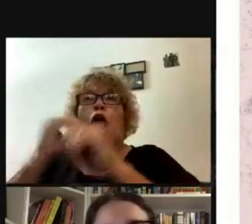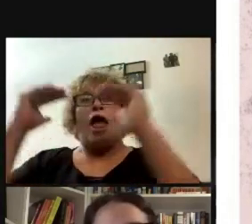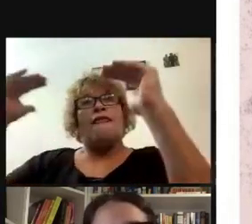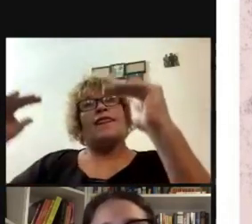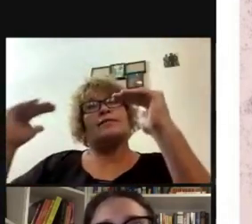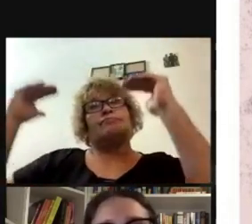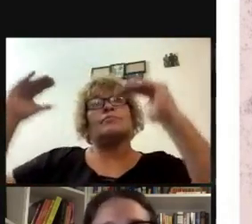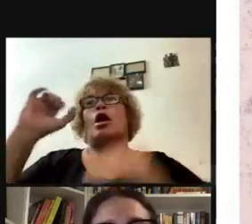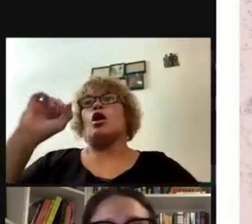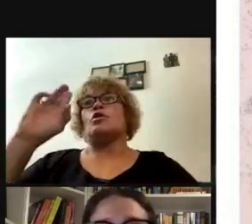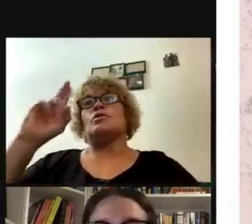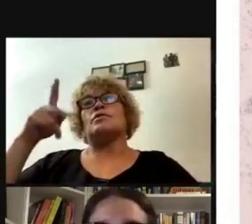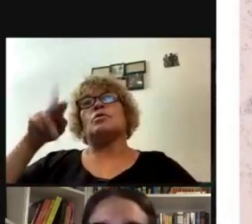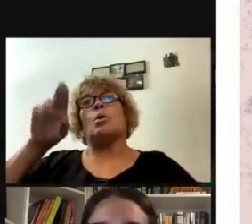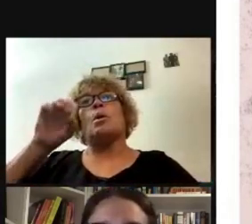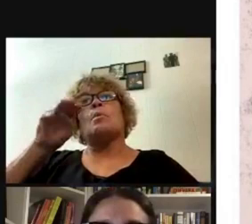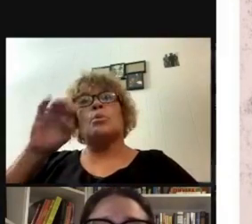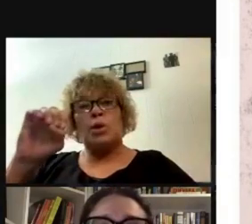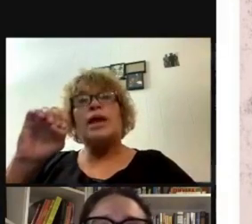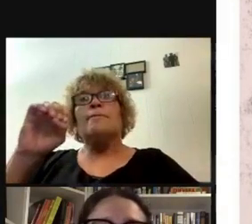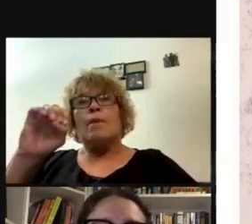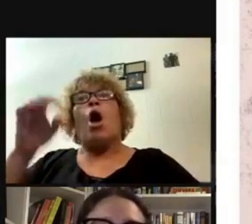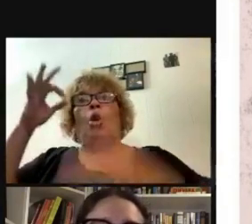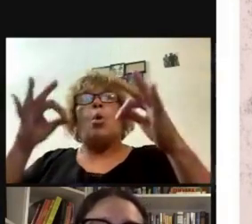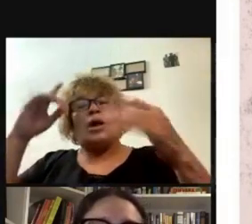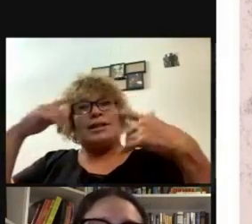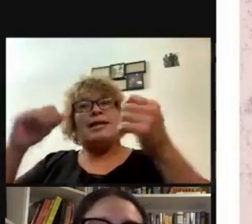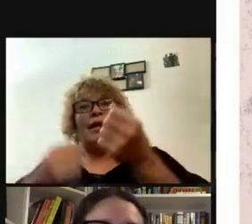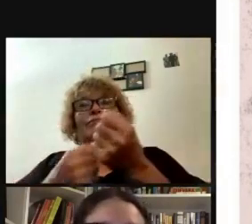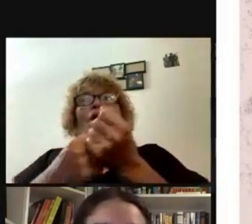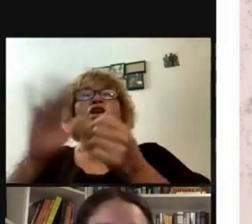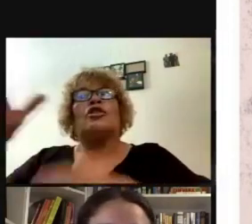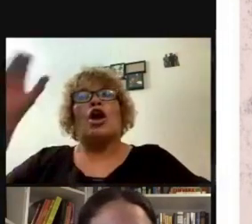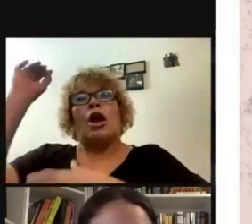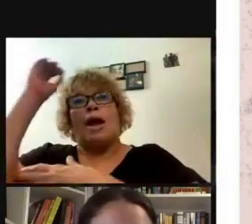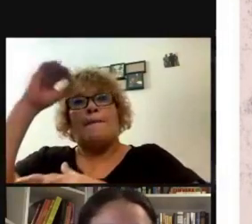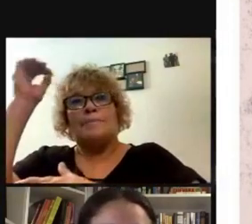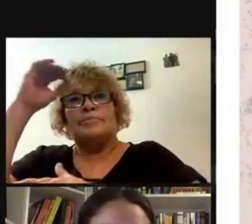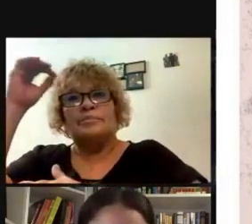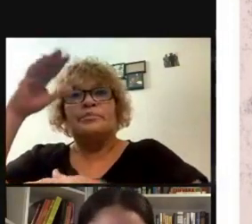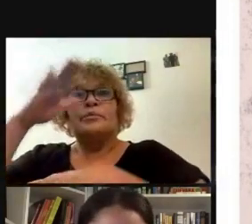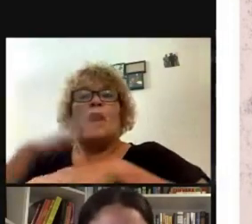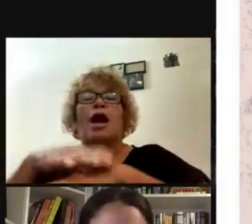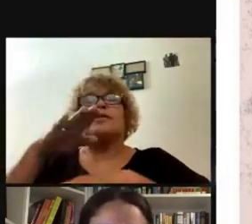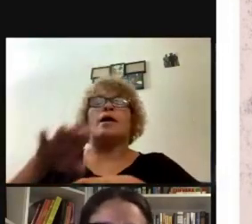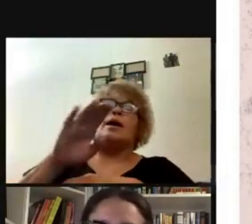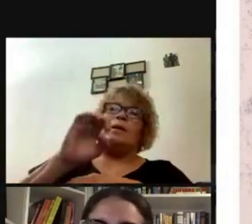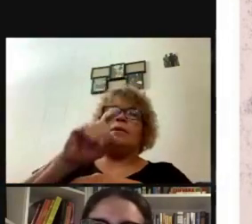in favor of forced sterilization with its opinion on the Buck v. Bell case, which